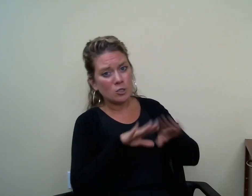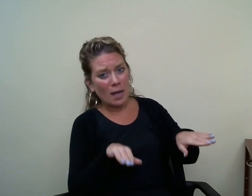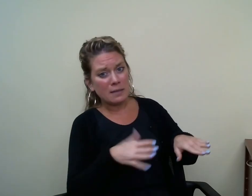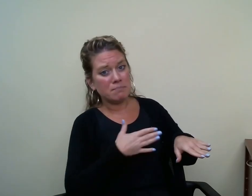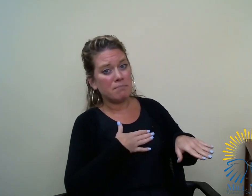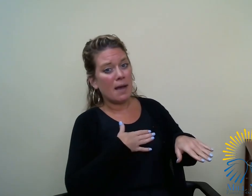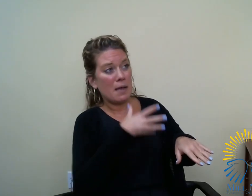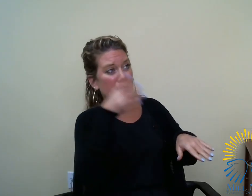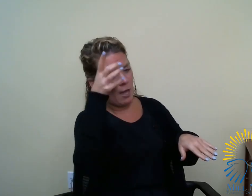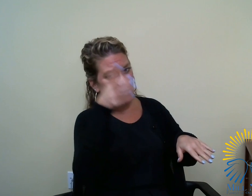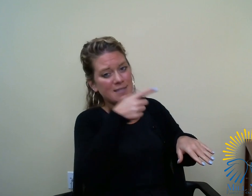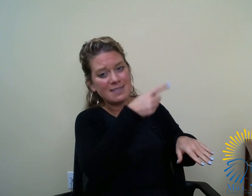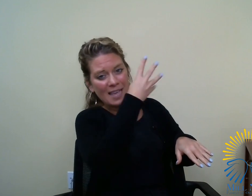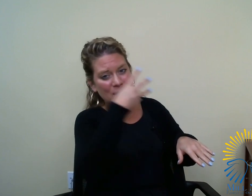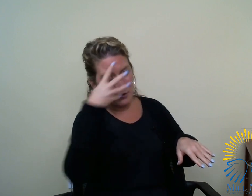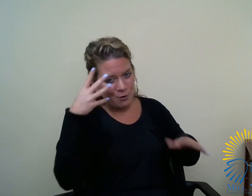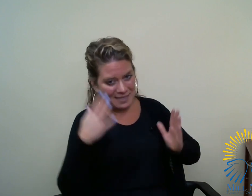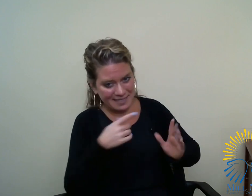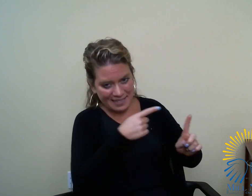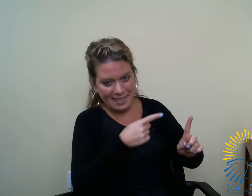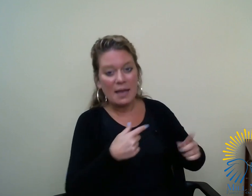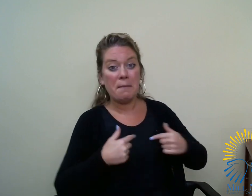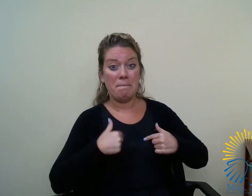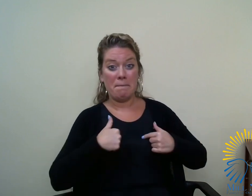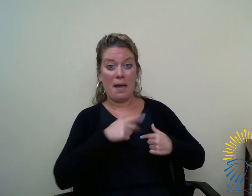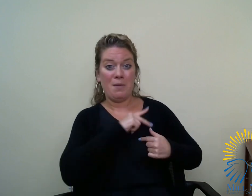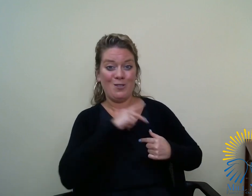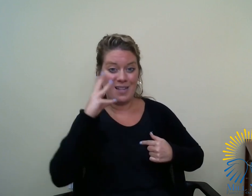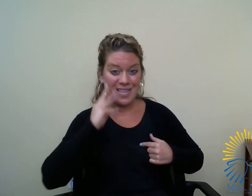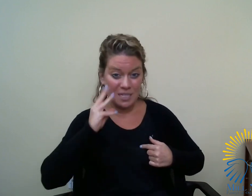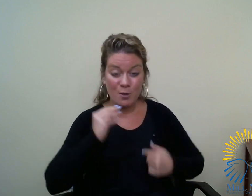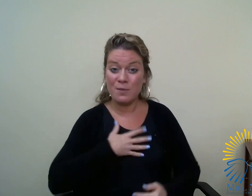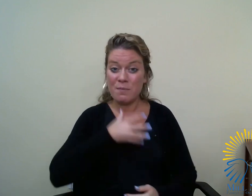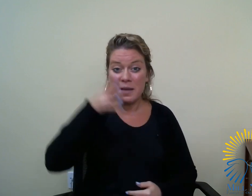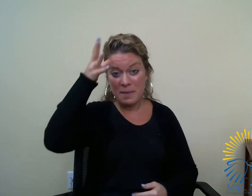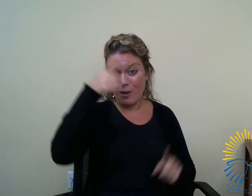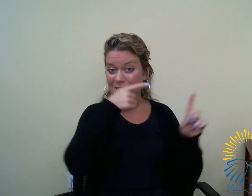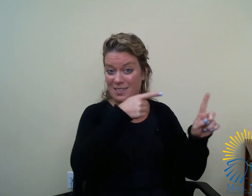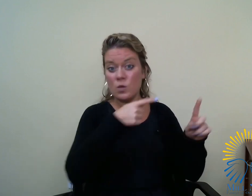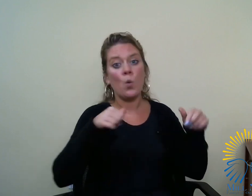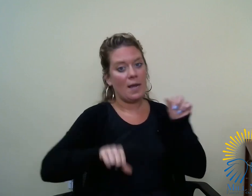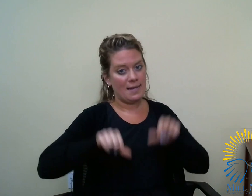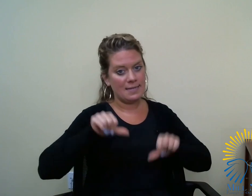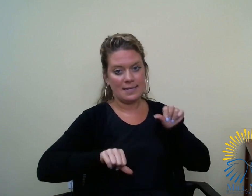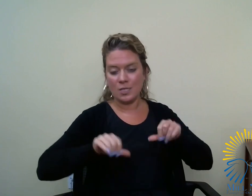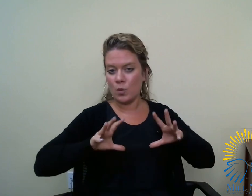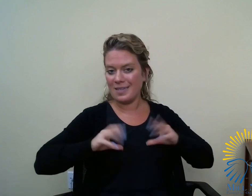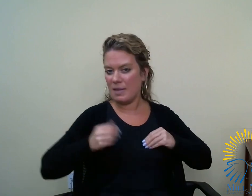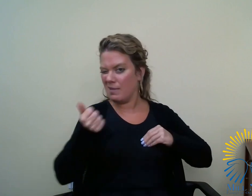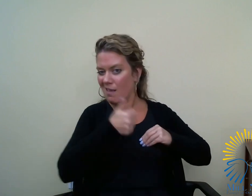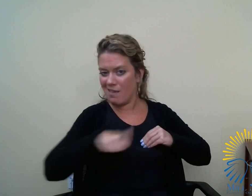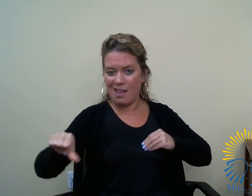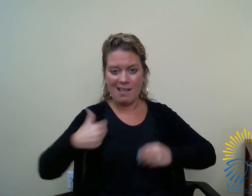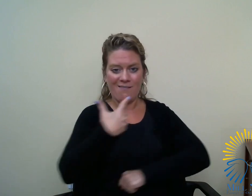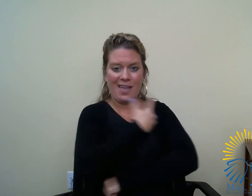parents. And speaking from my personal experience, my parents were hesitant to take any other